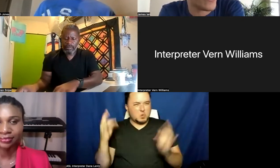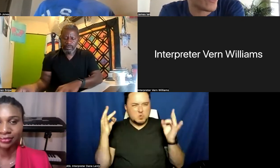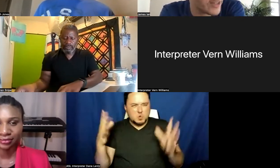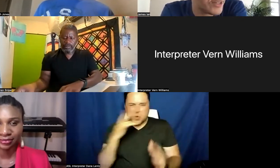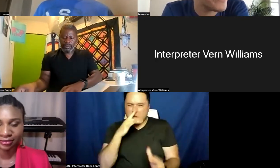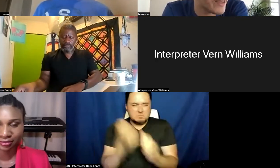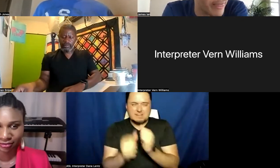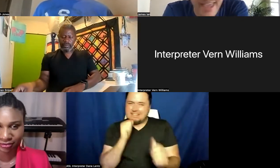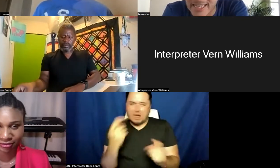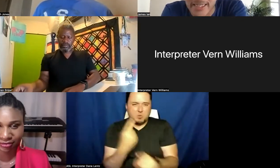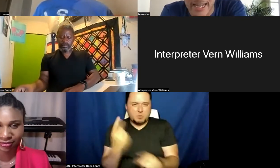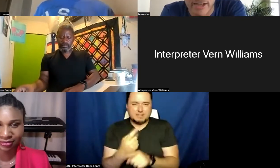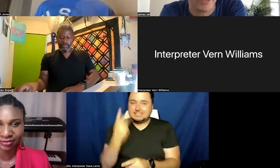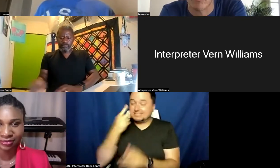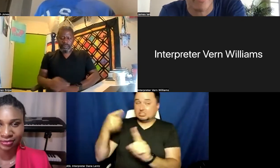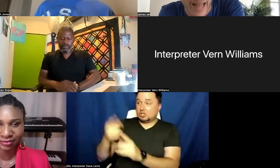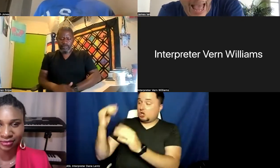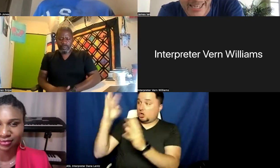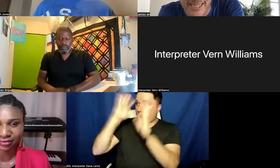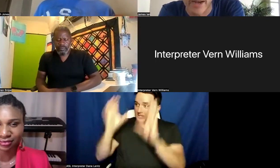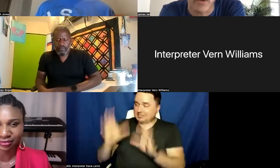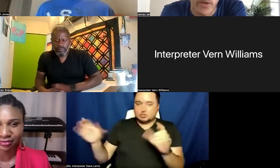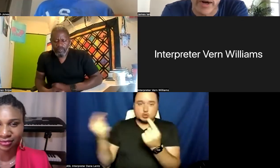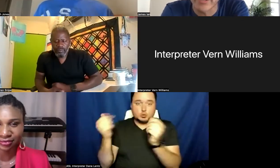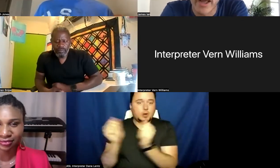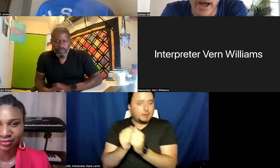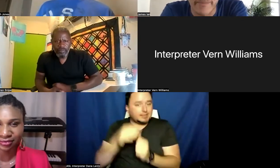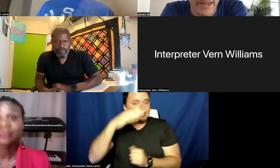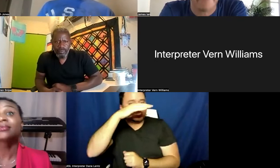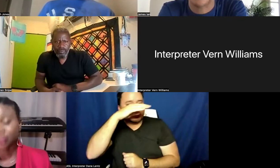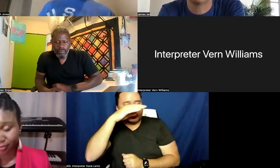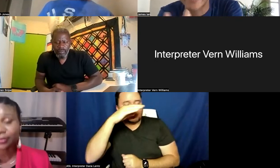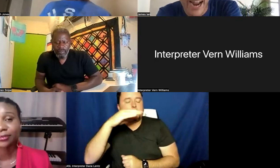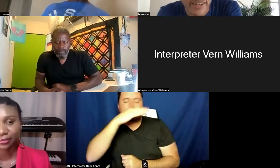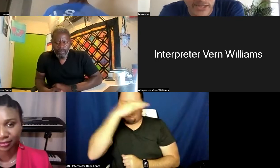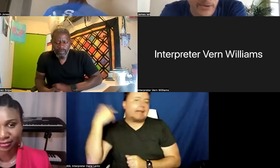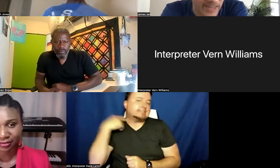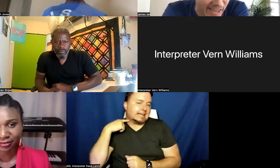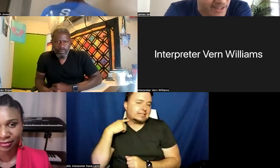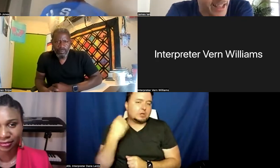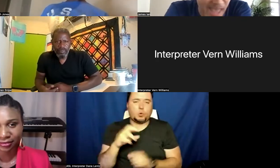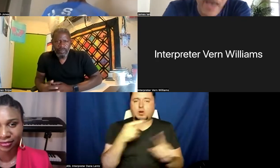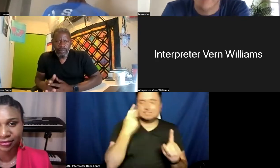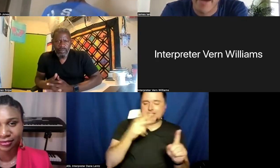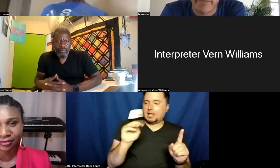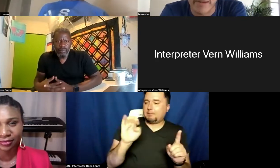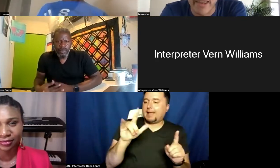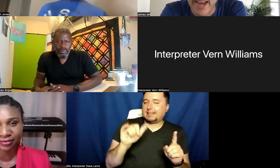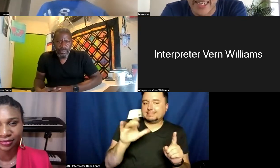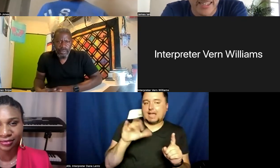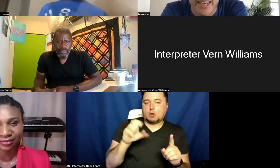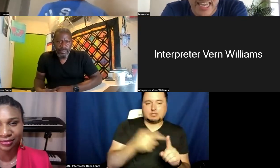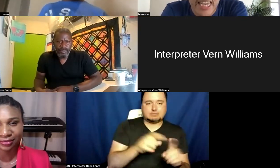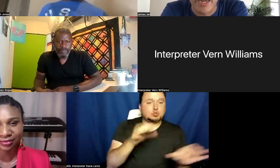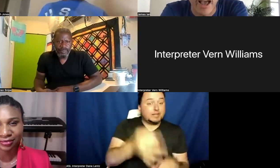certain artists doing things like you said with Black scent, or like Miley Cyrus doing like hip hop or something,